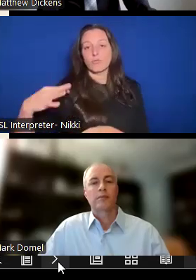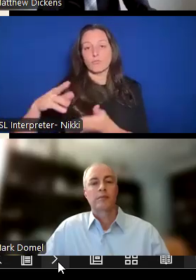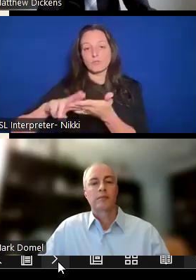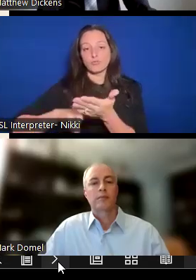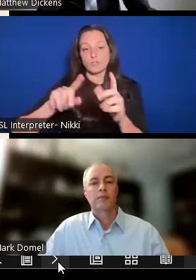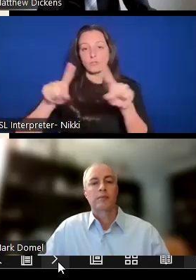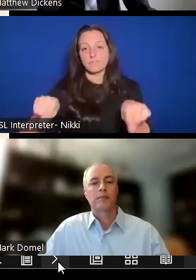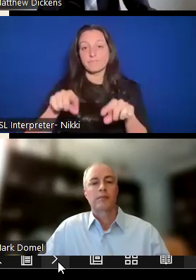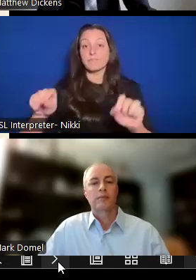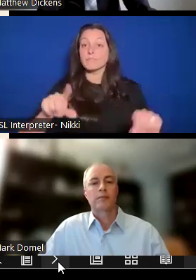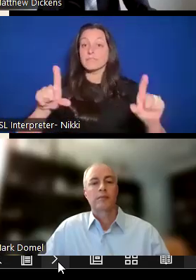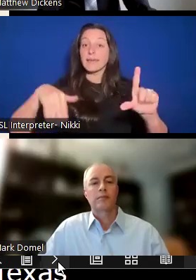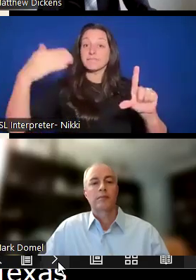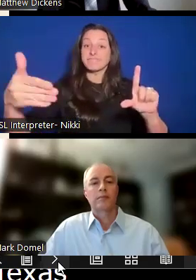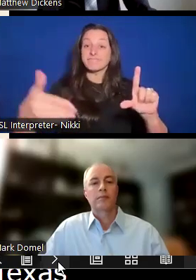Slide.